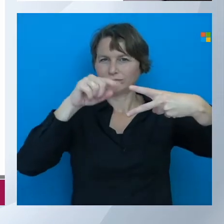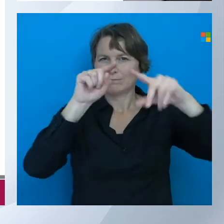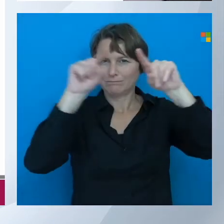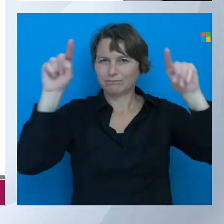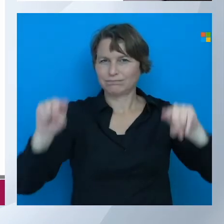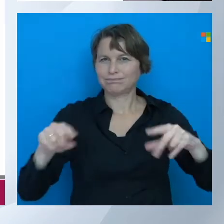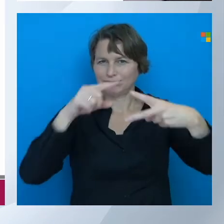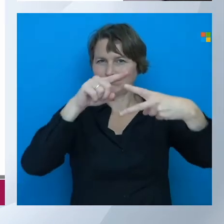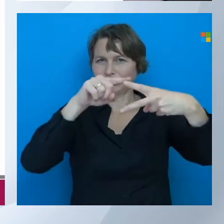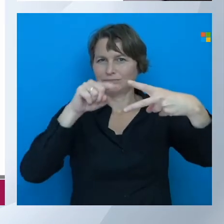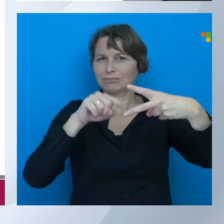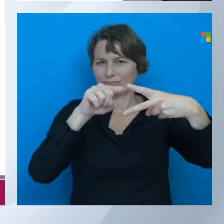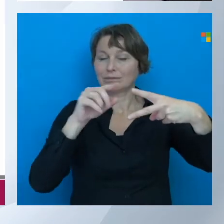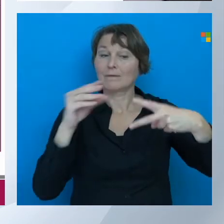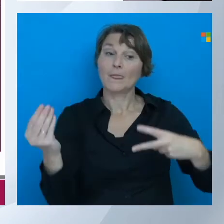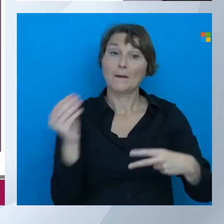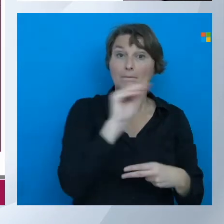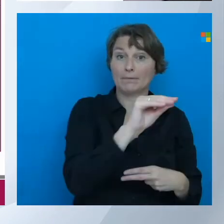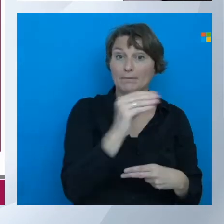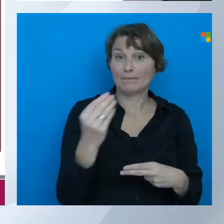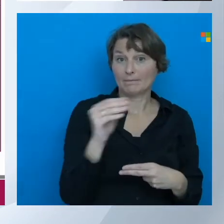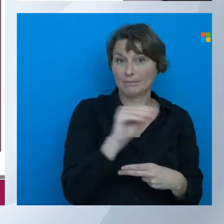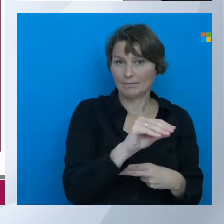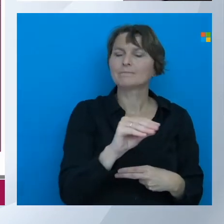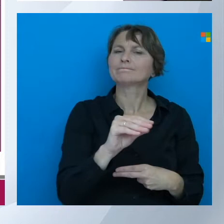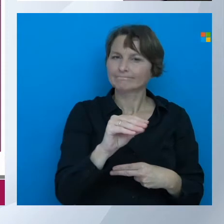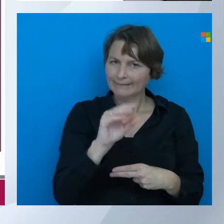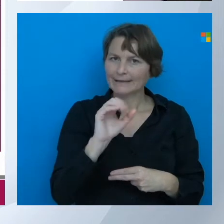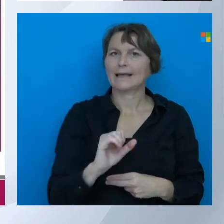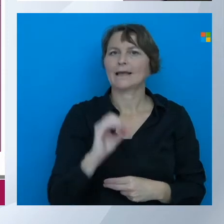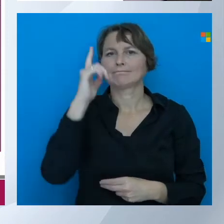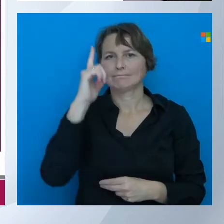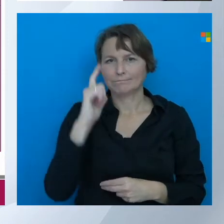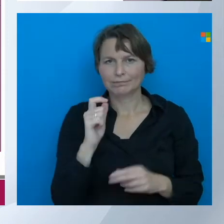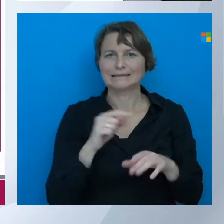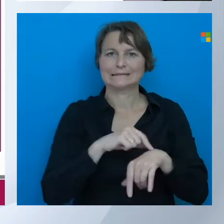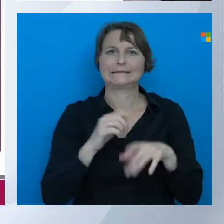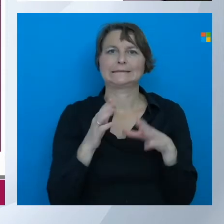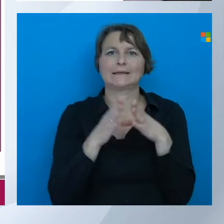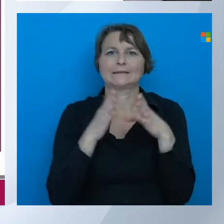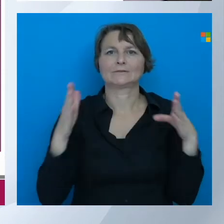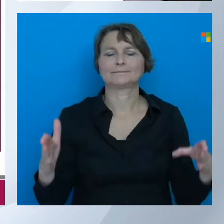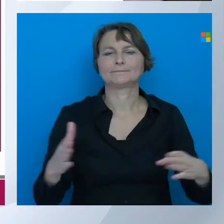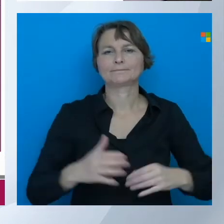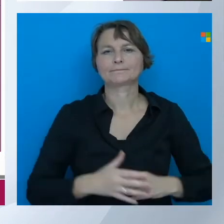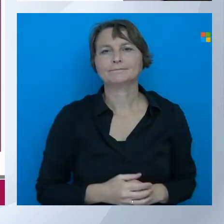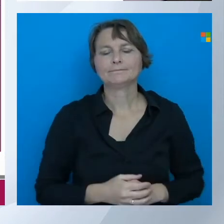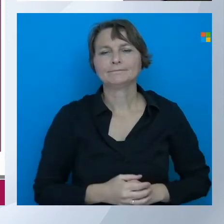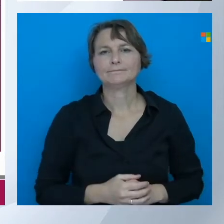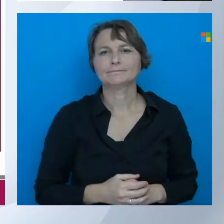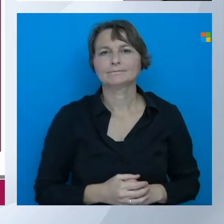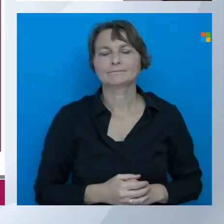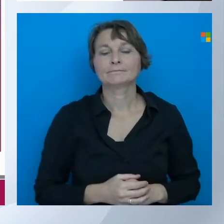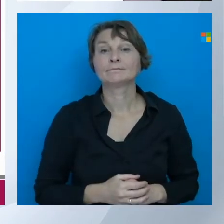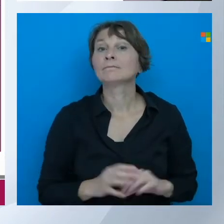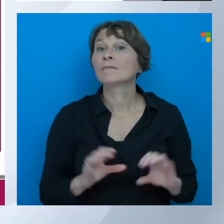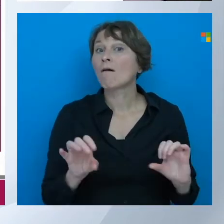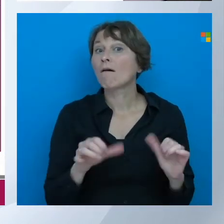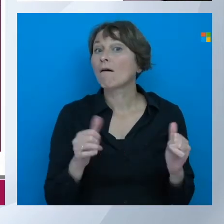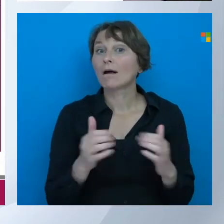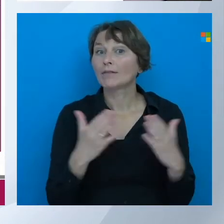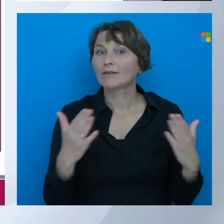required to create your session. And the other thing that you need to do is create a